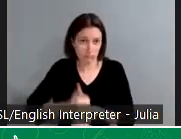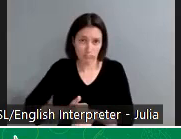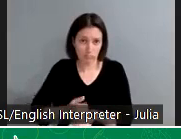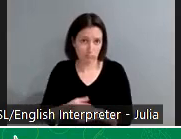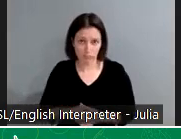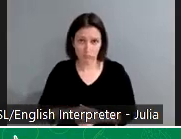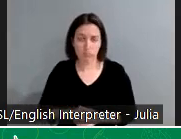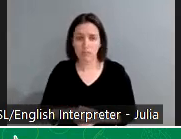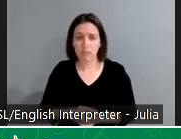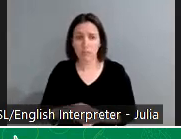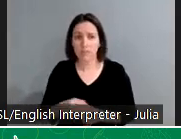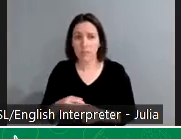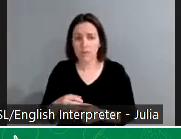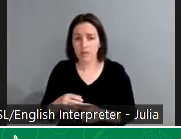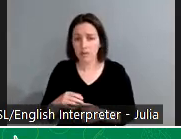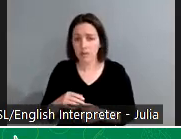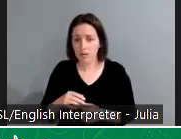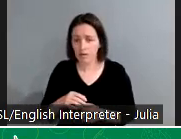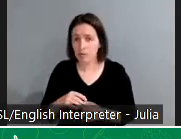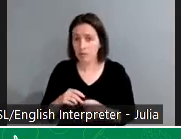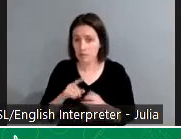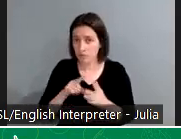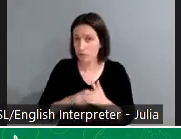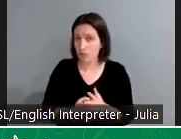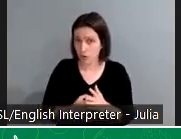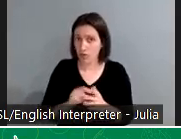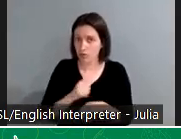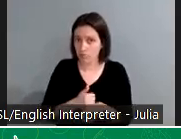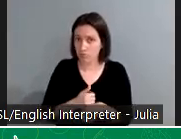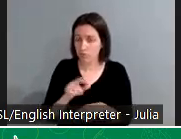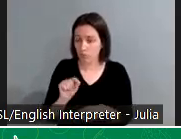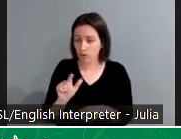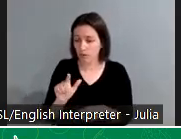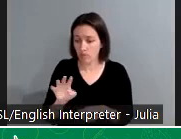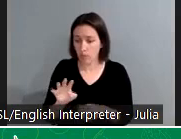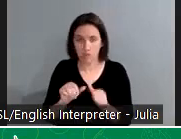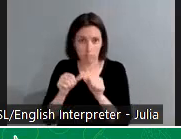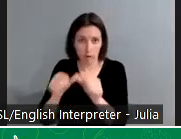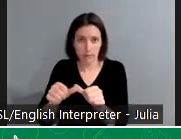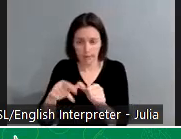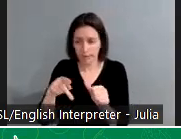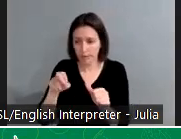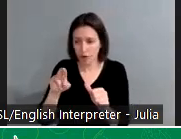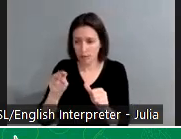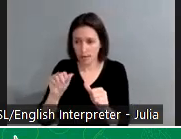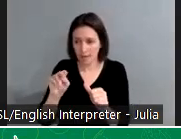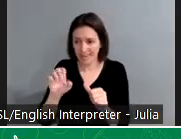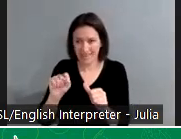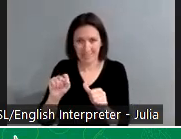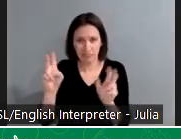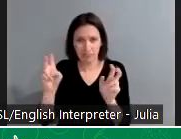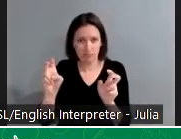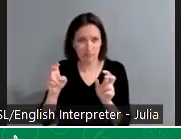be it's established 2024, and it will be permanent. So it's not going to go away like P-EBT